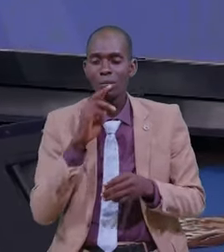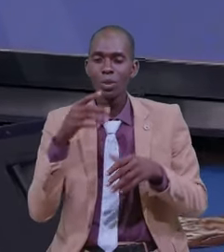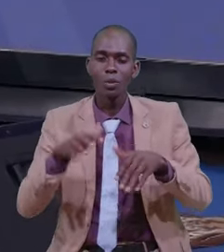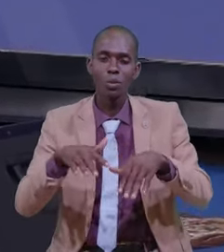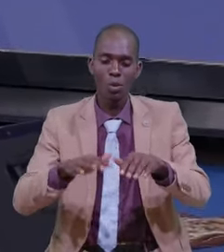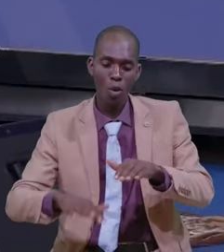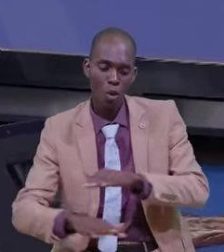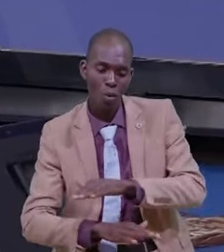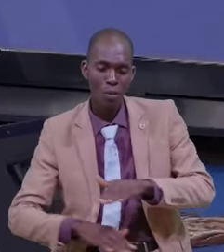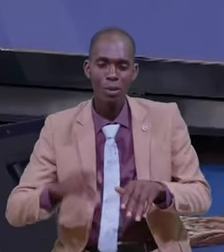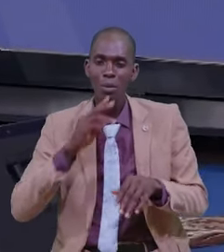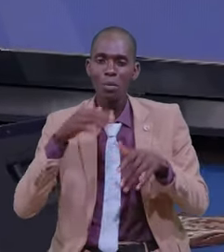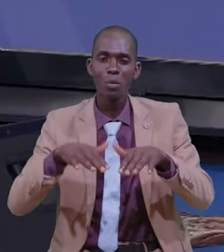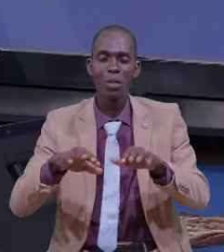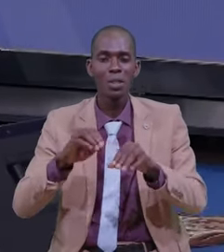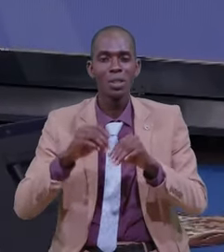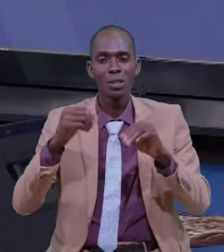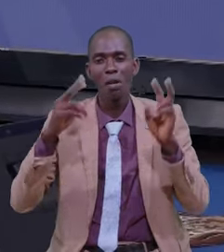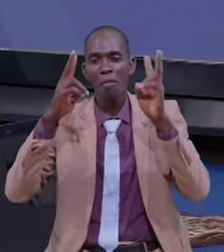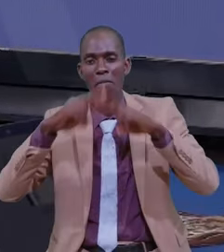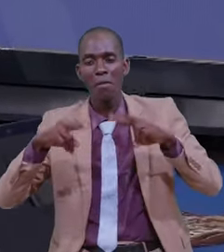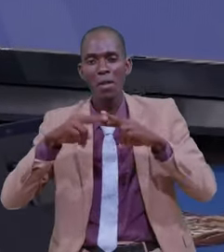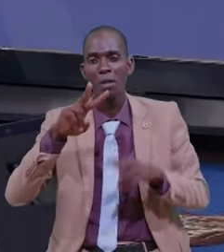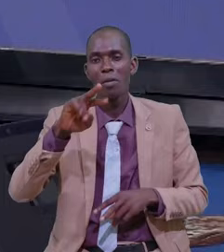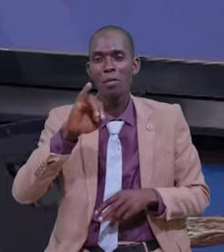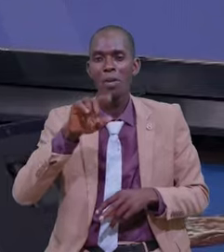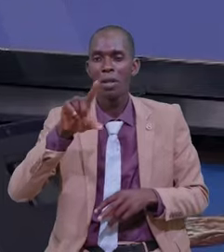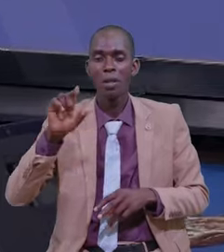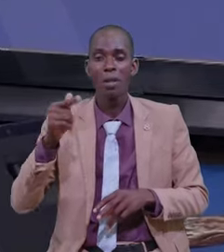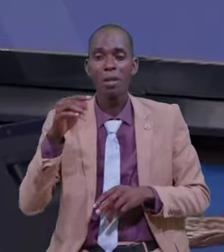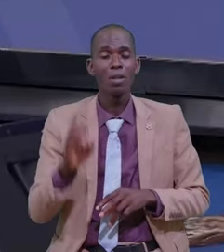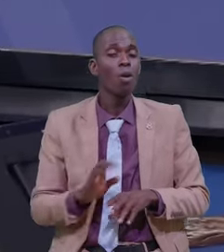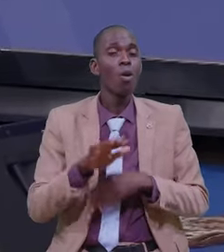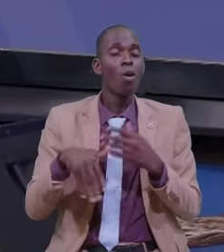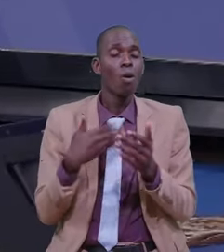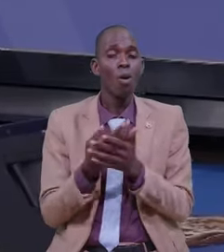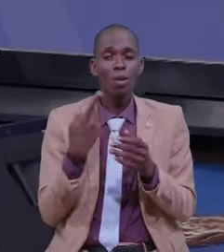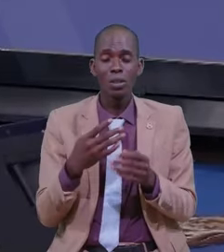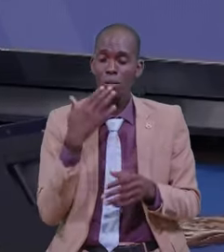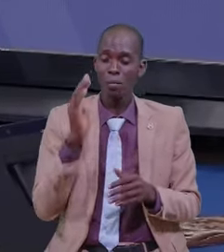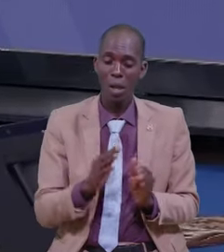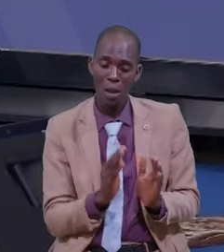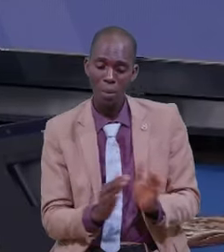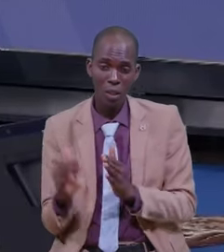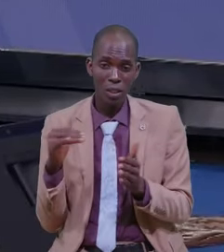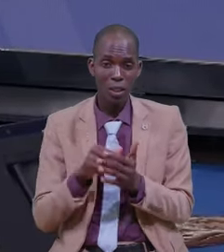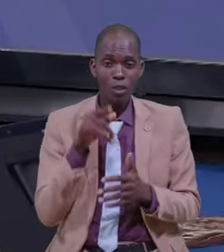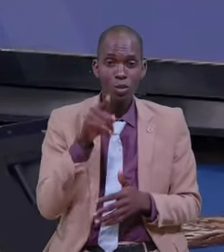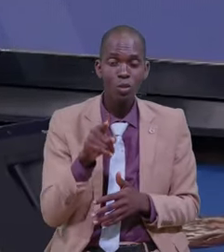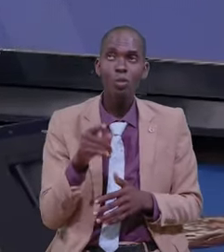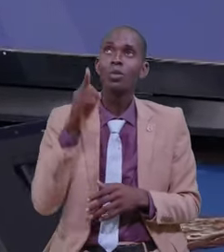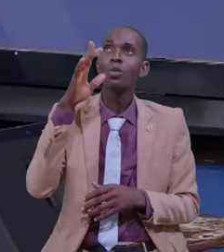the village, anywhere. All those conspirators, because of you, they are scattered